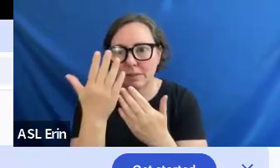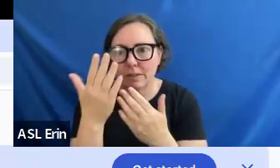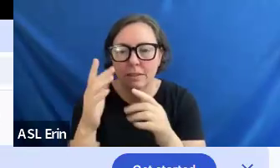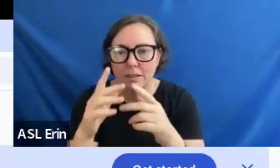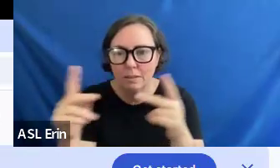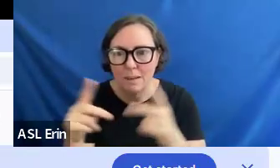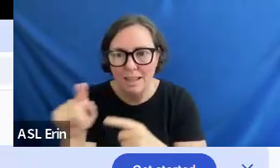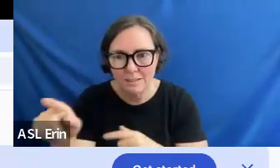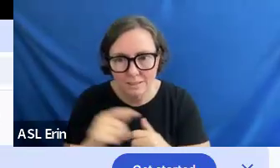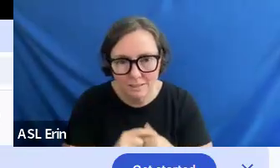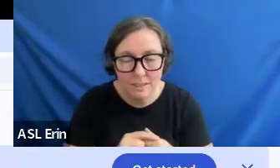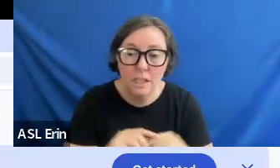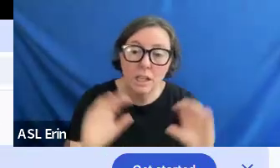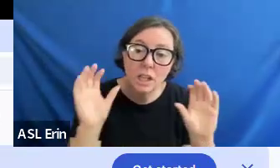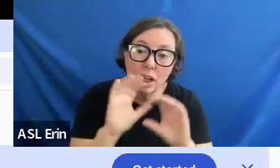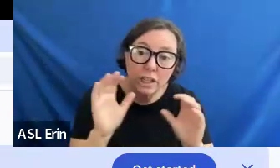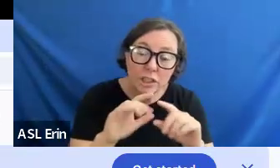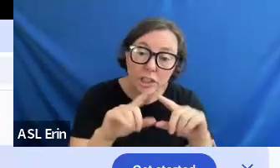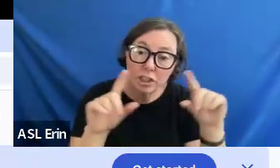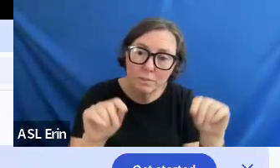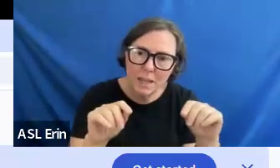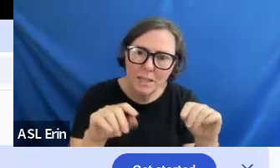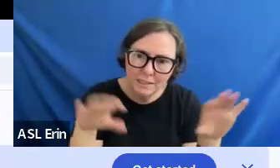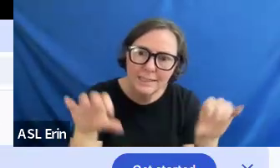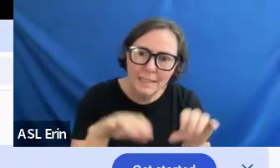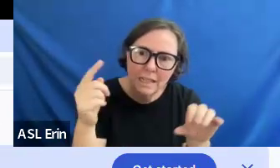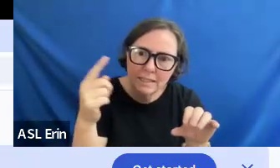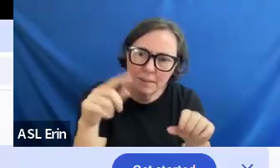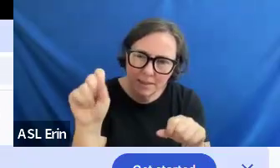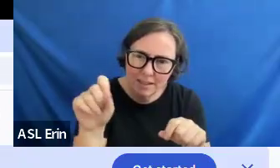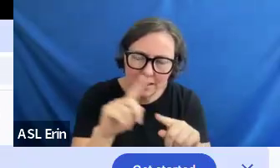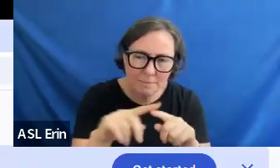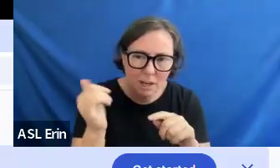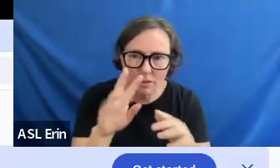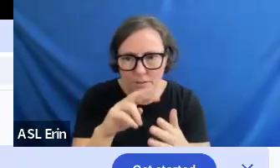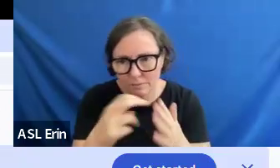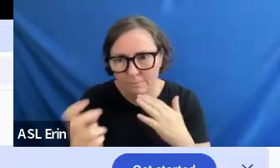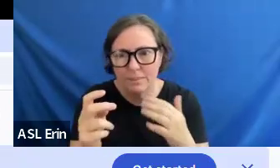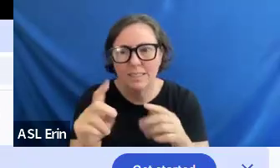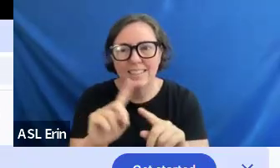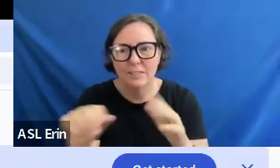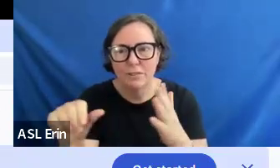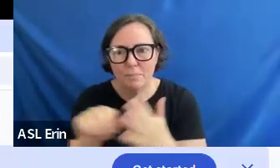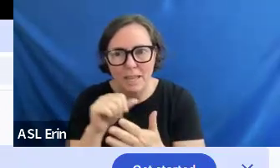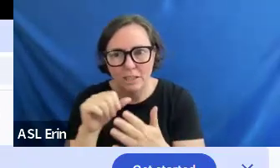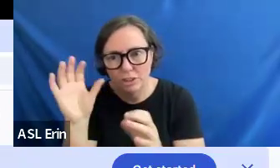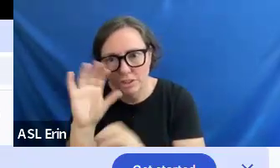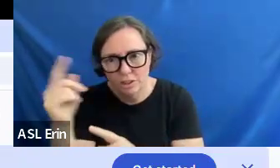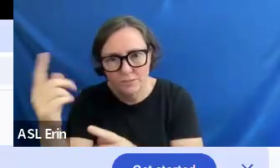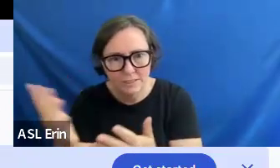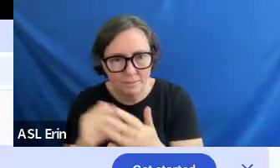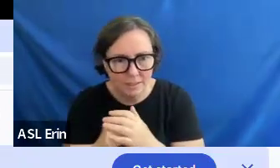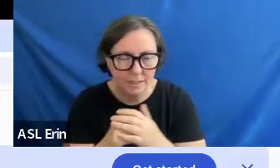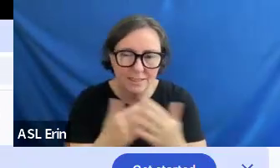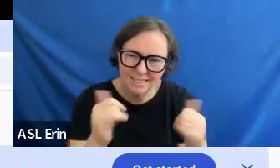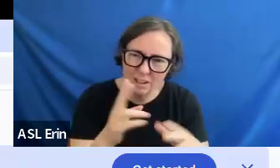button, creates an action, does something, but it also takes you to a place. Why is it a button?